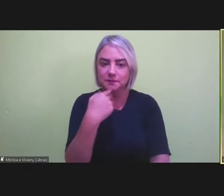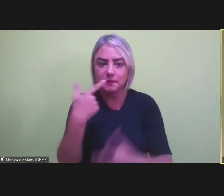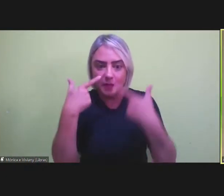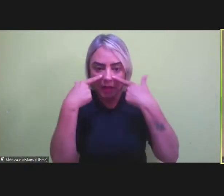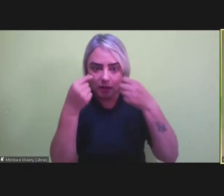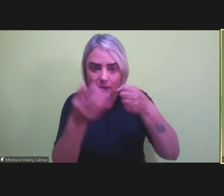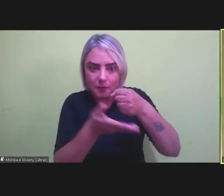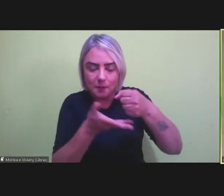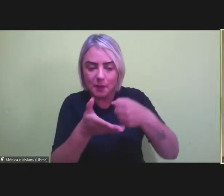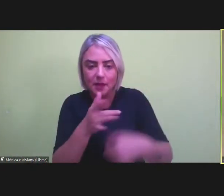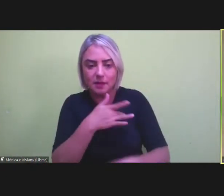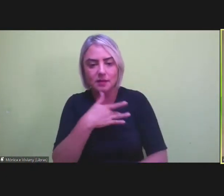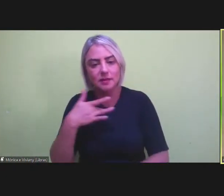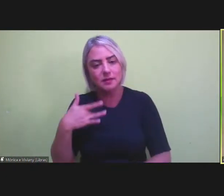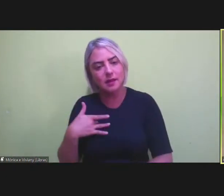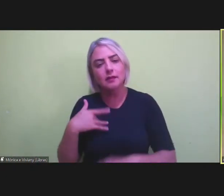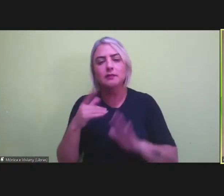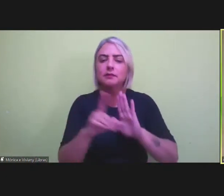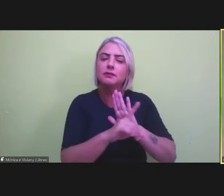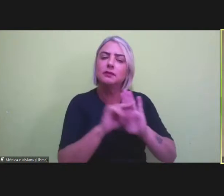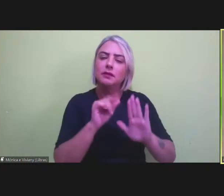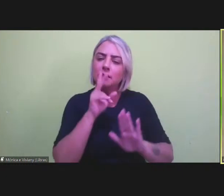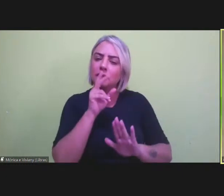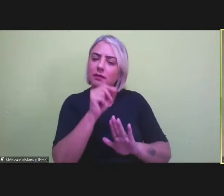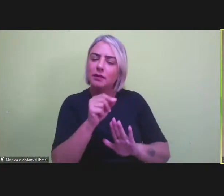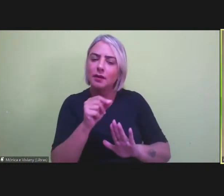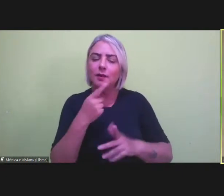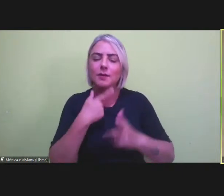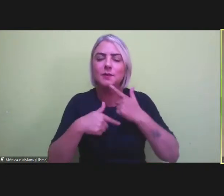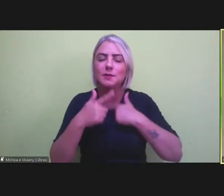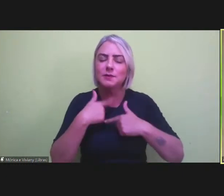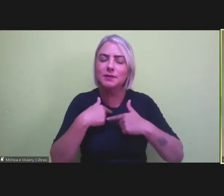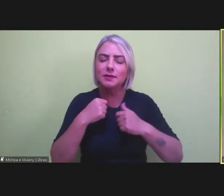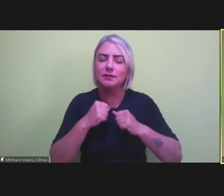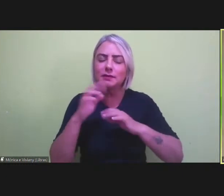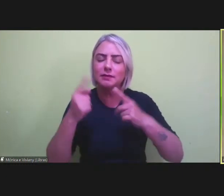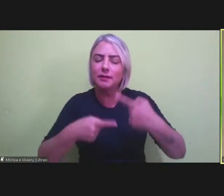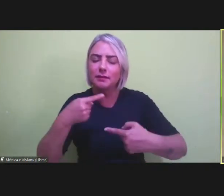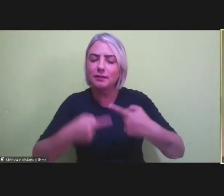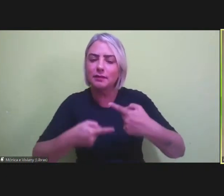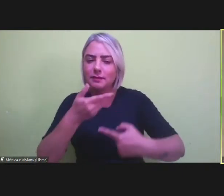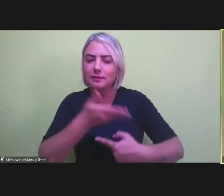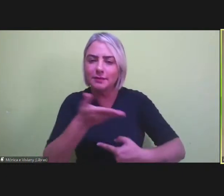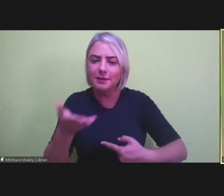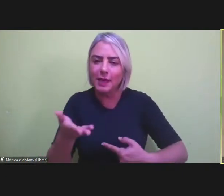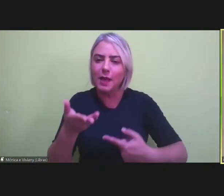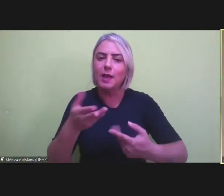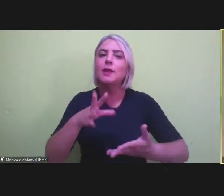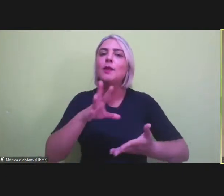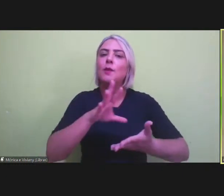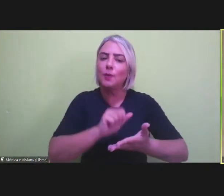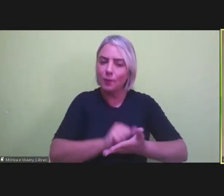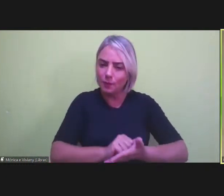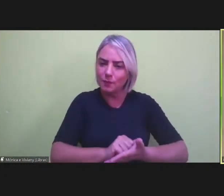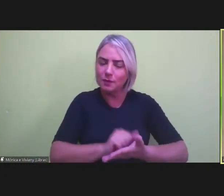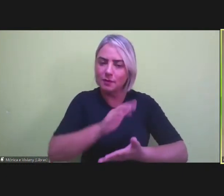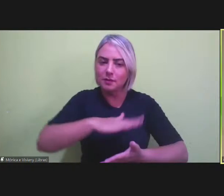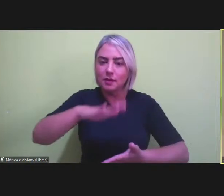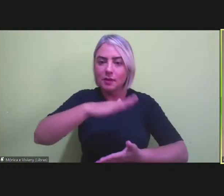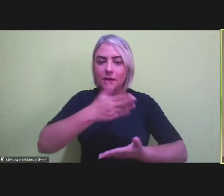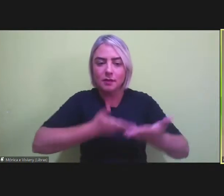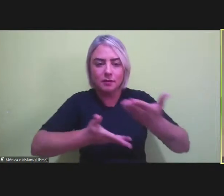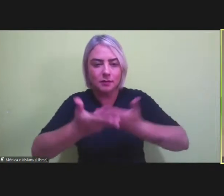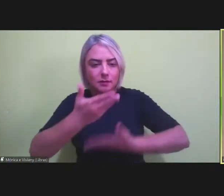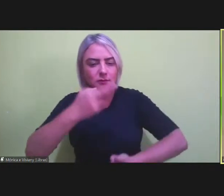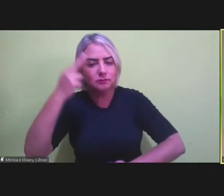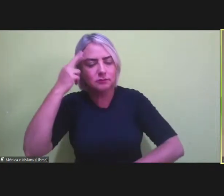and nutrition in the primary healthcare. We reinforce our wish that the debates were brought here configure